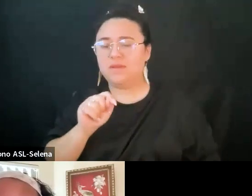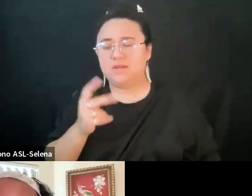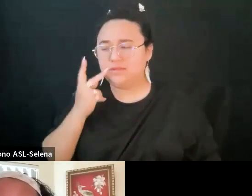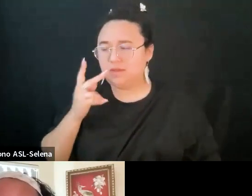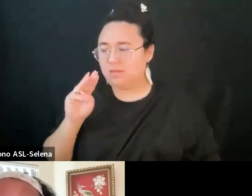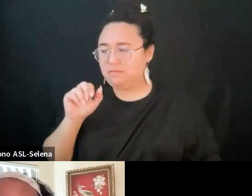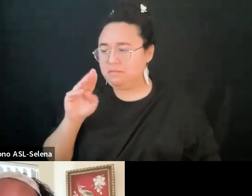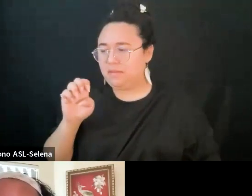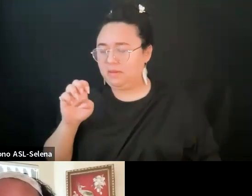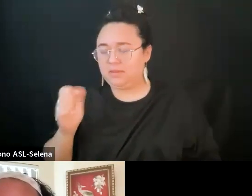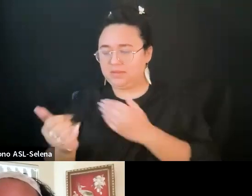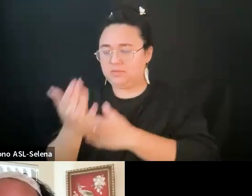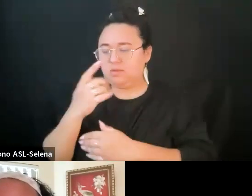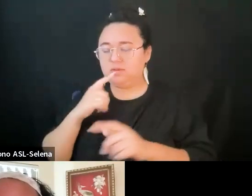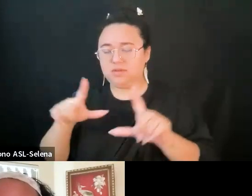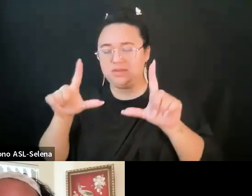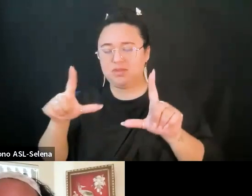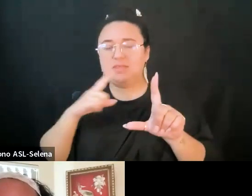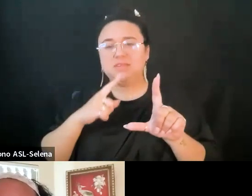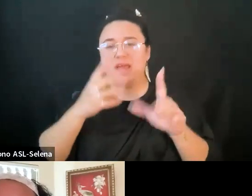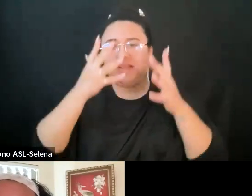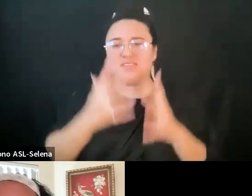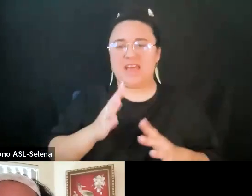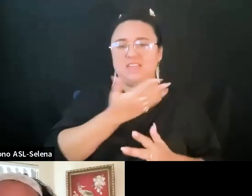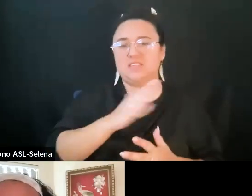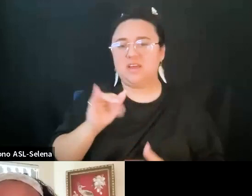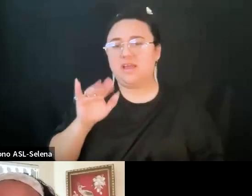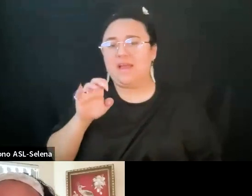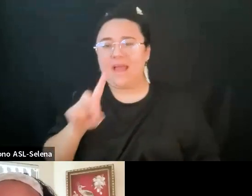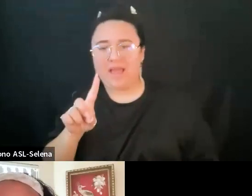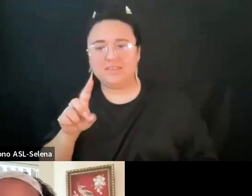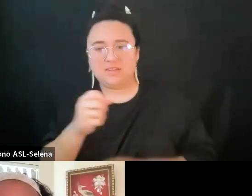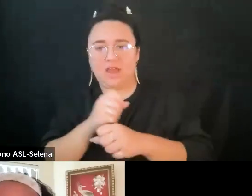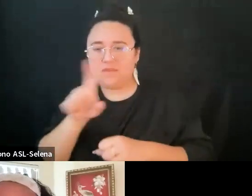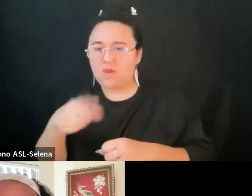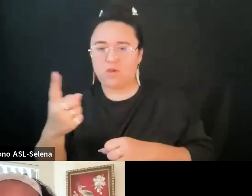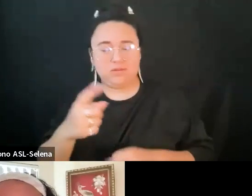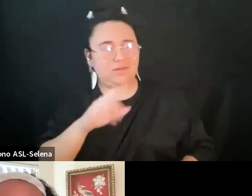morning that said sad songs and iced coffee only. And I'm like, oh my gosh, no, that's my vibe too.